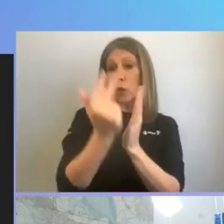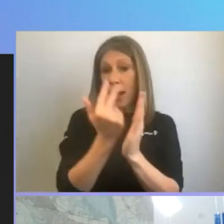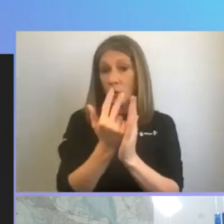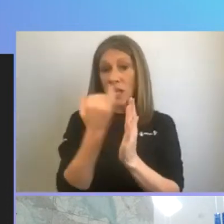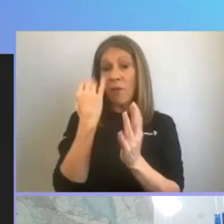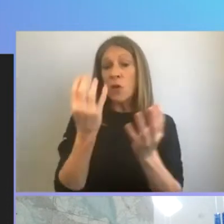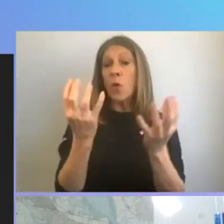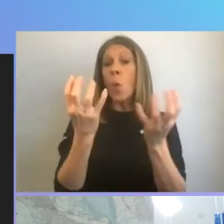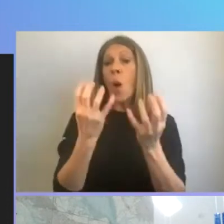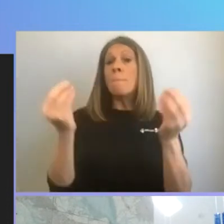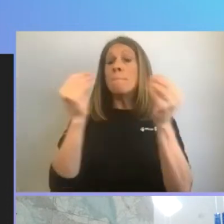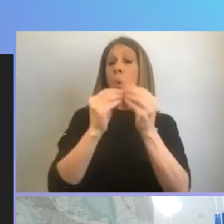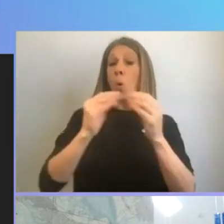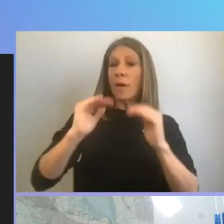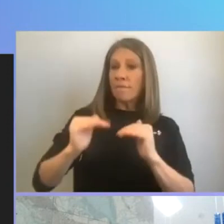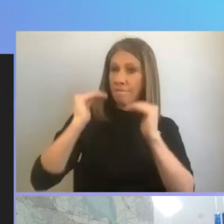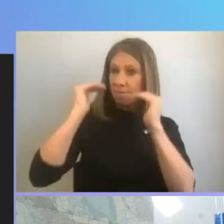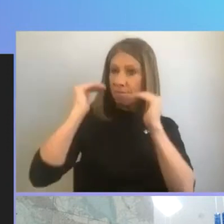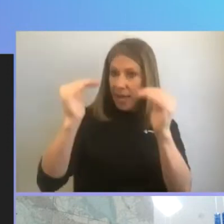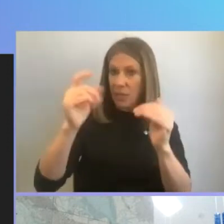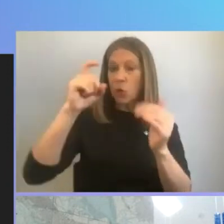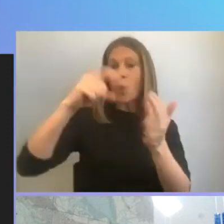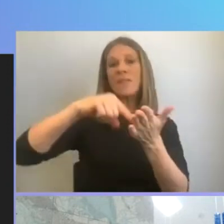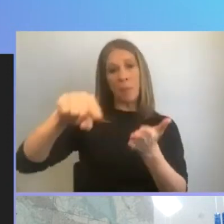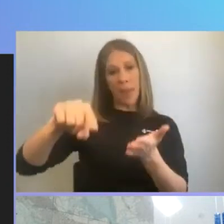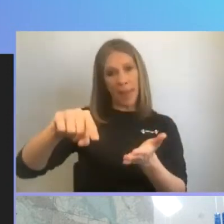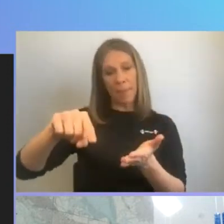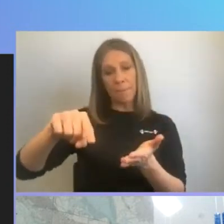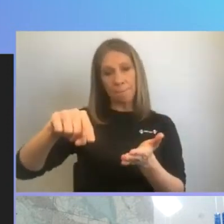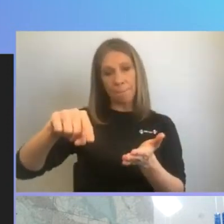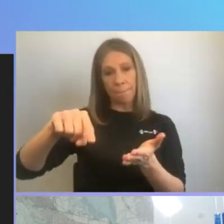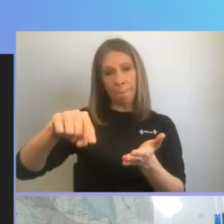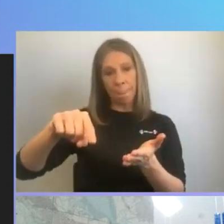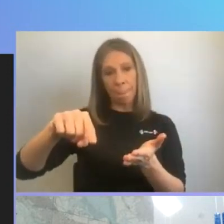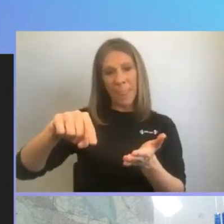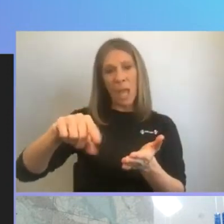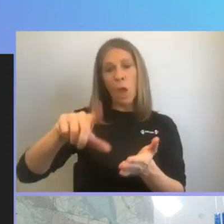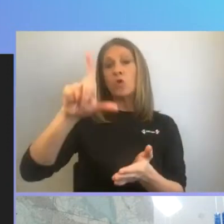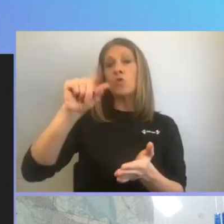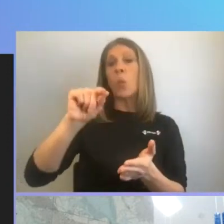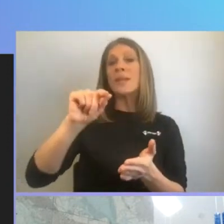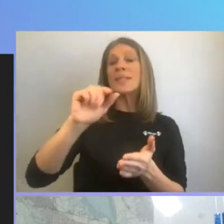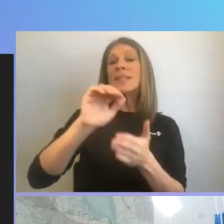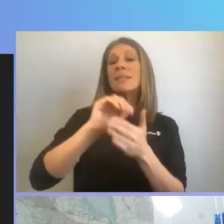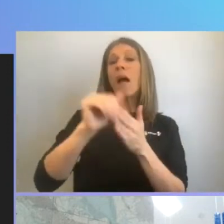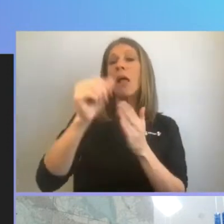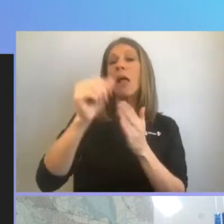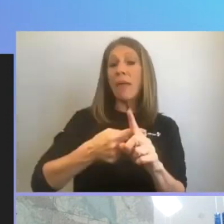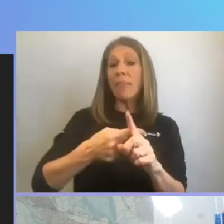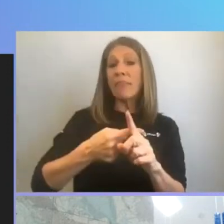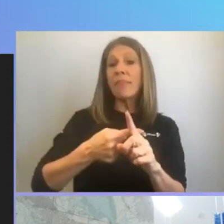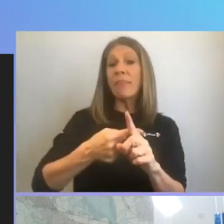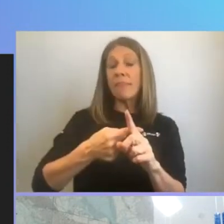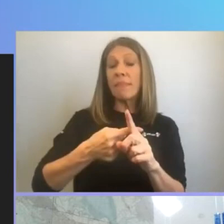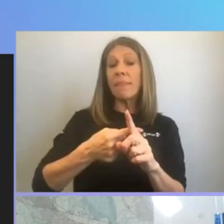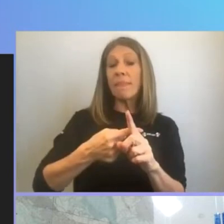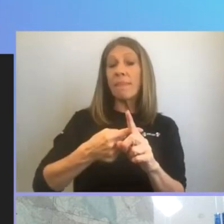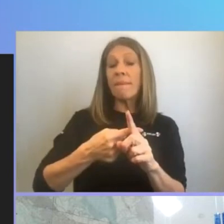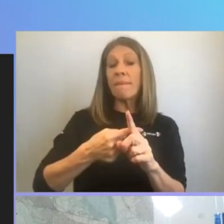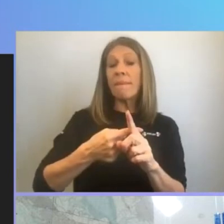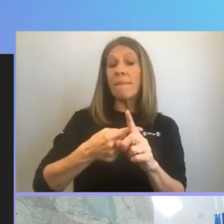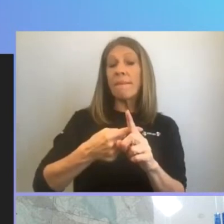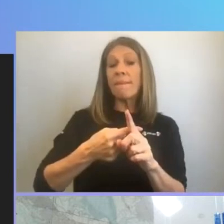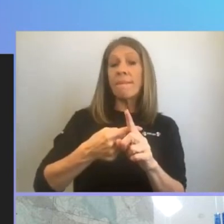more advanced version, you have to pay for it. And it's $20 a month, which,